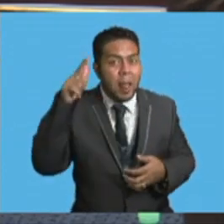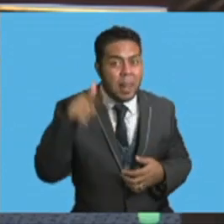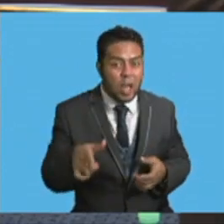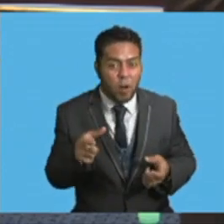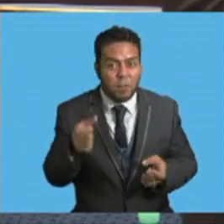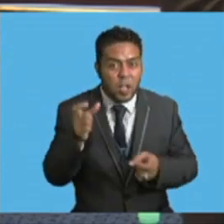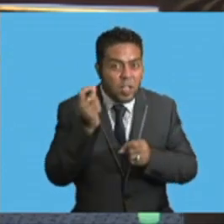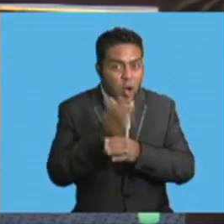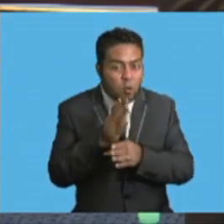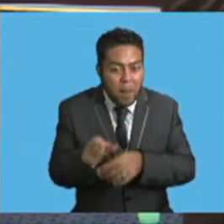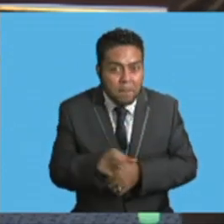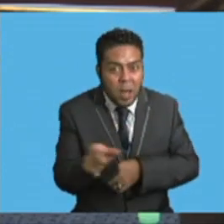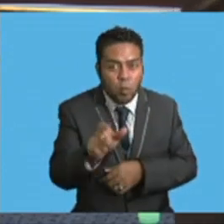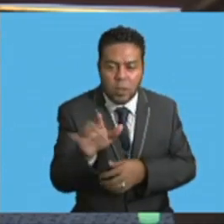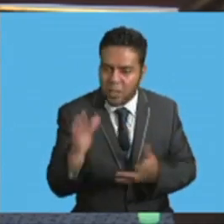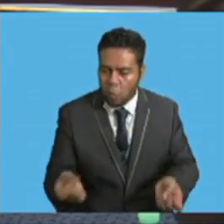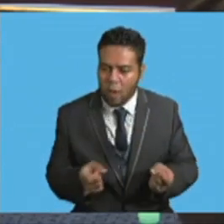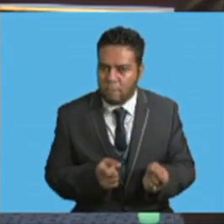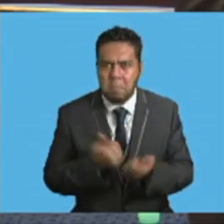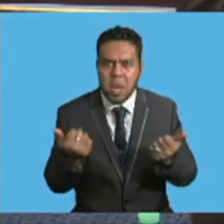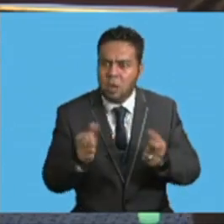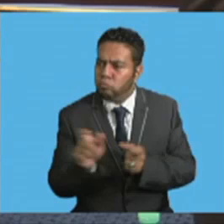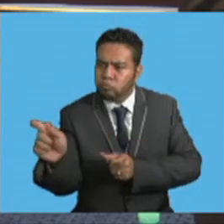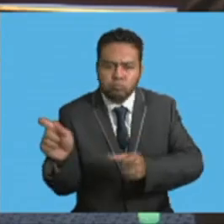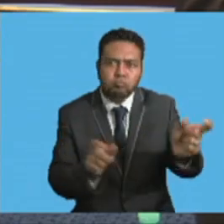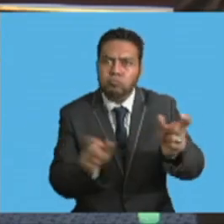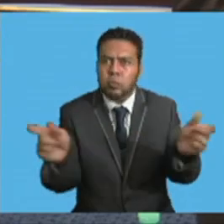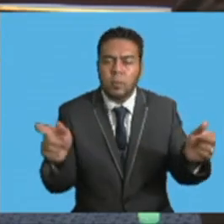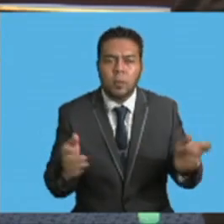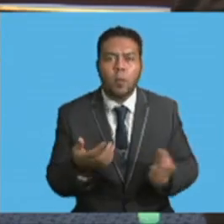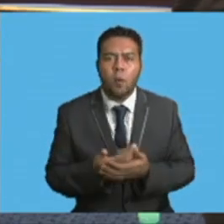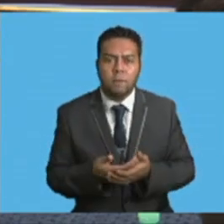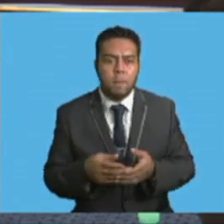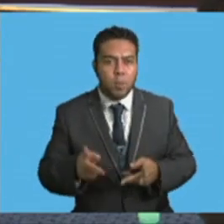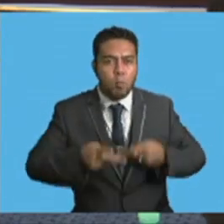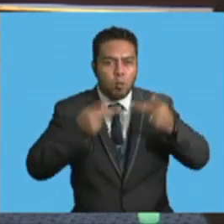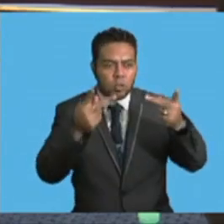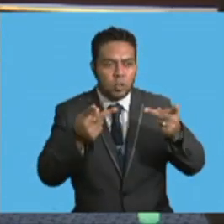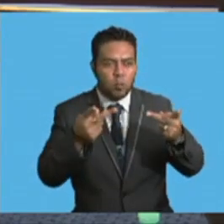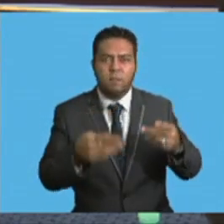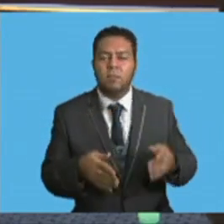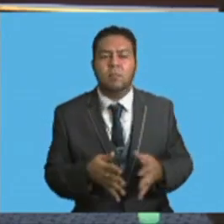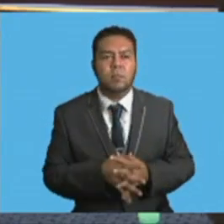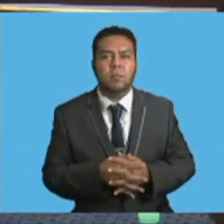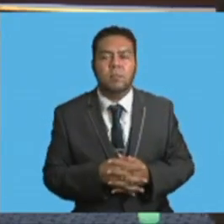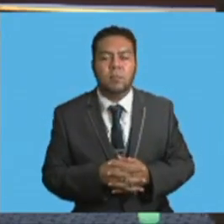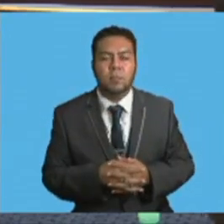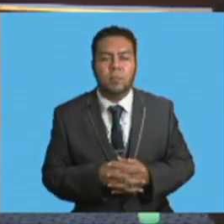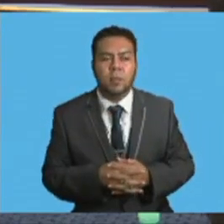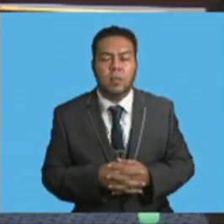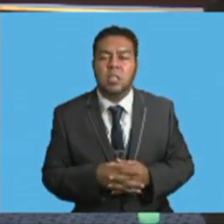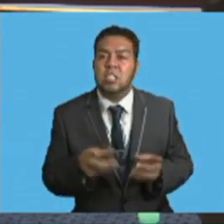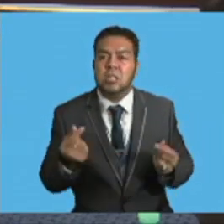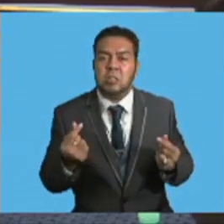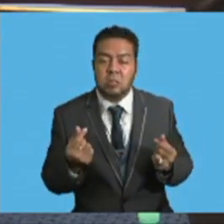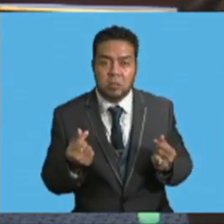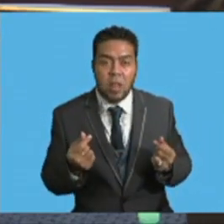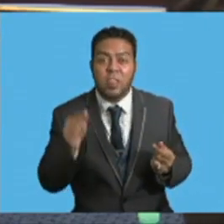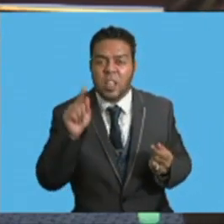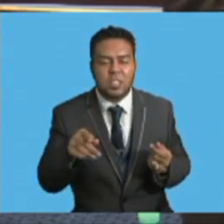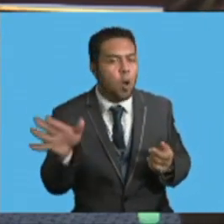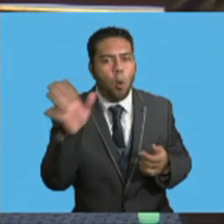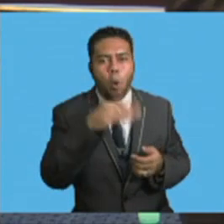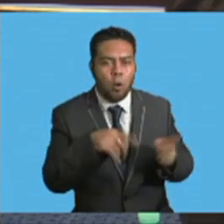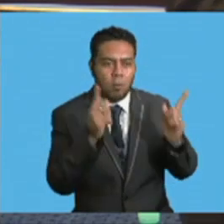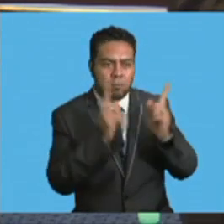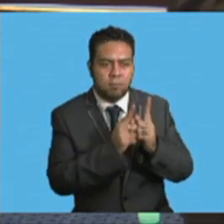career pathways, they have many. Lack of transparency in promotion, we now have open merit recruitment. These are all being